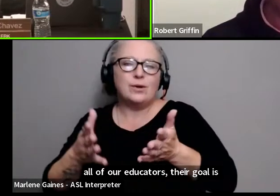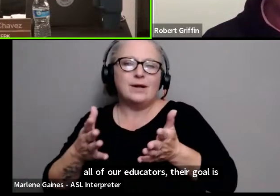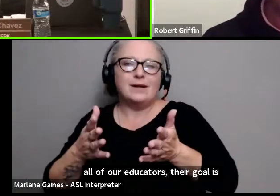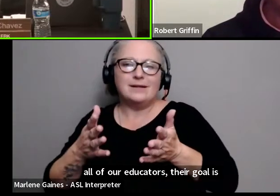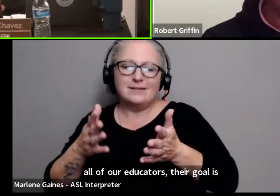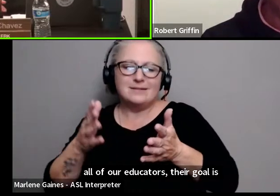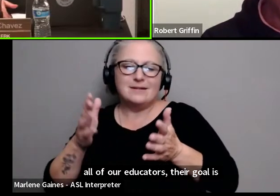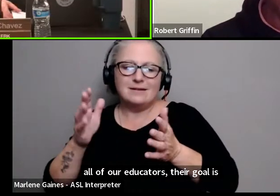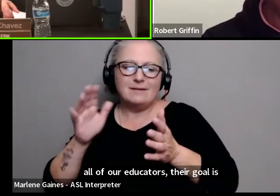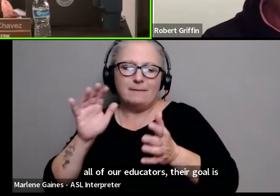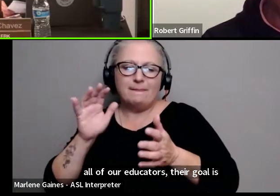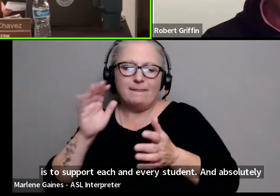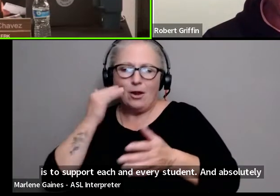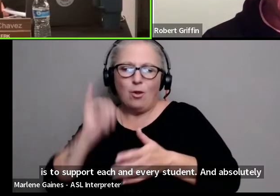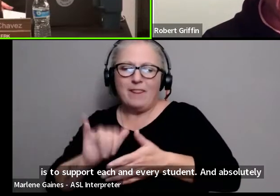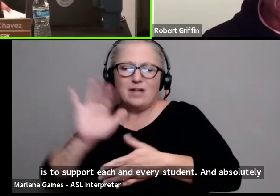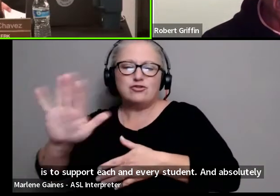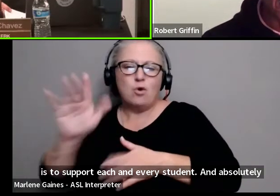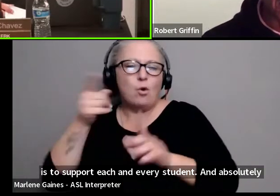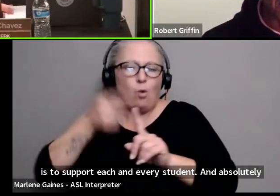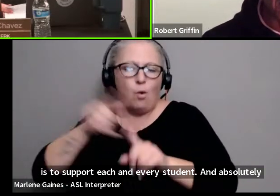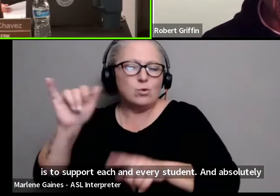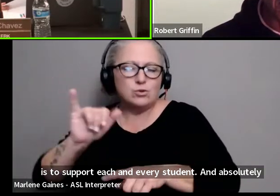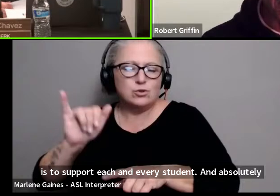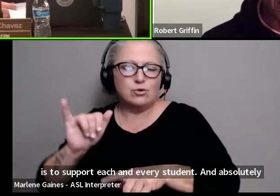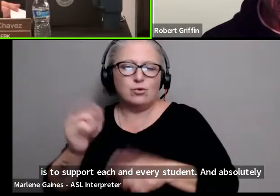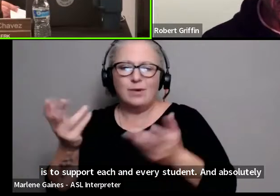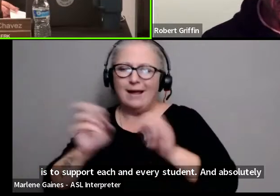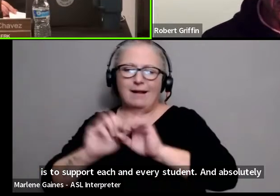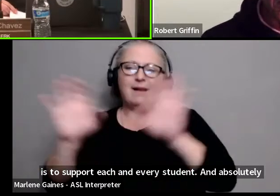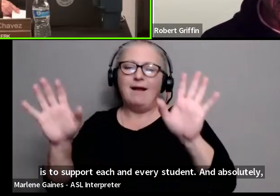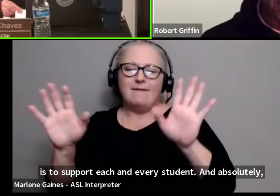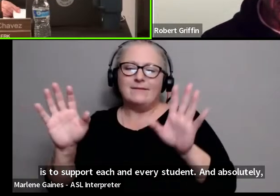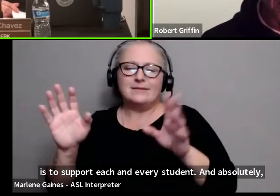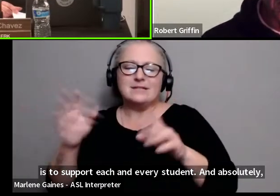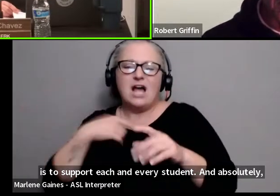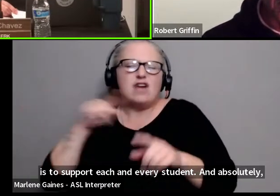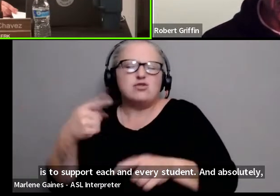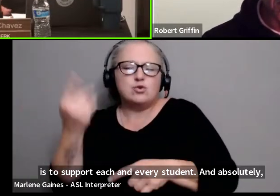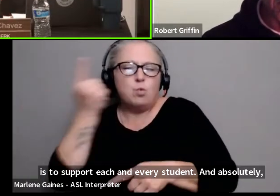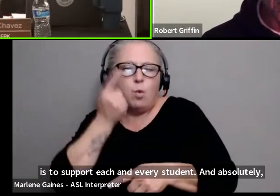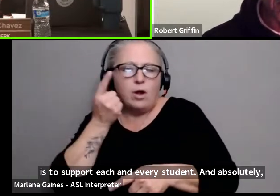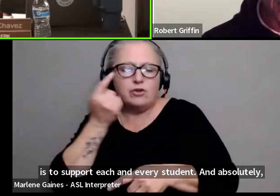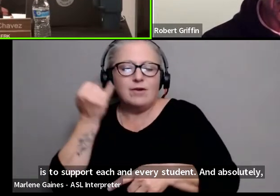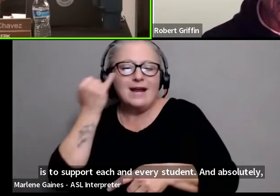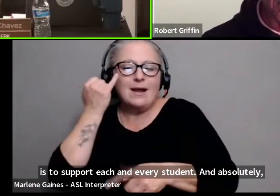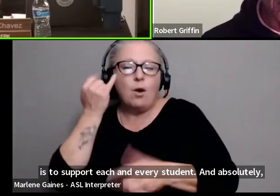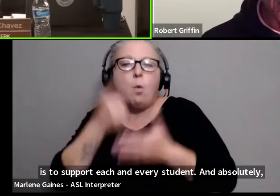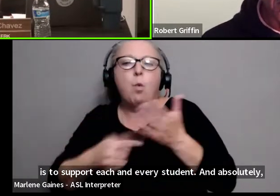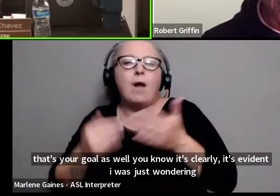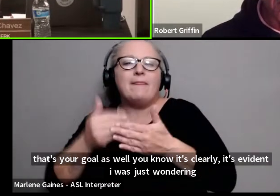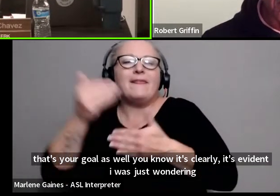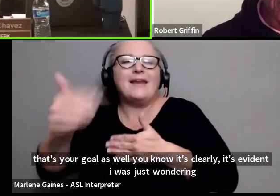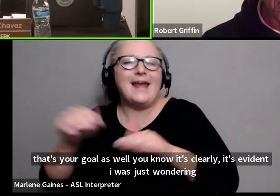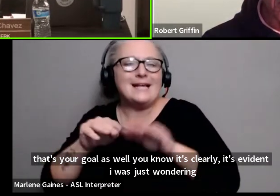absolutely that's your goal as well. It's clearly, it's evident. I was just wondering, what the next step is. What else can we do